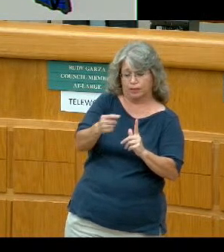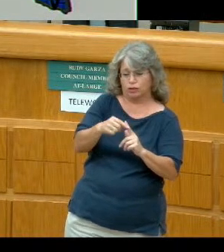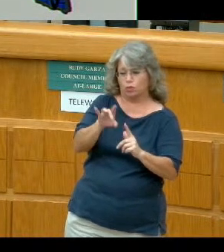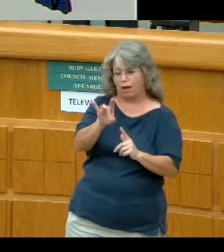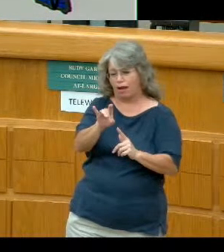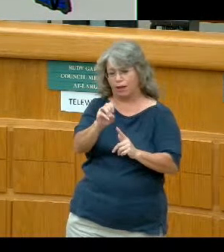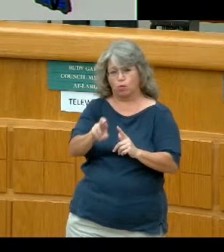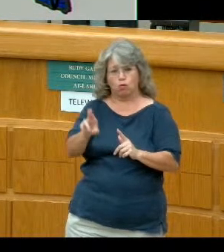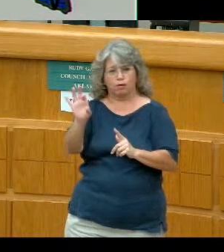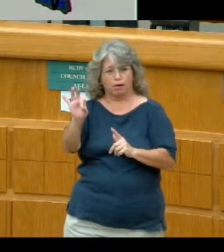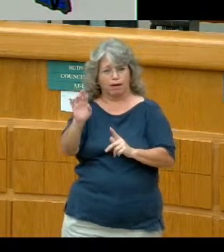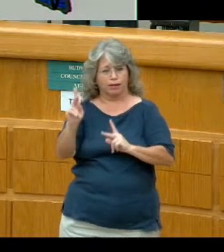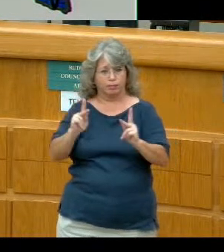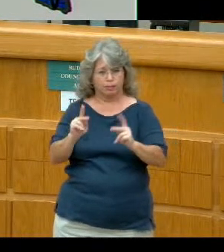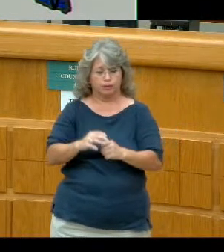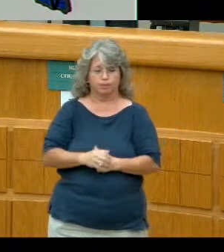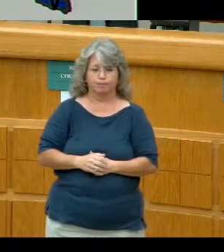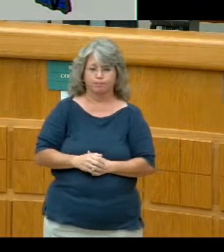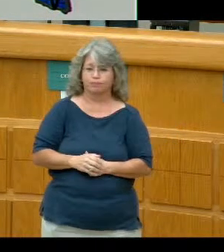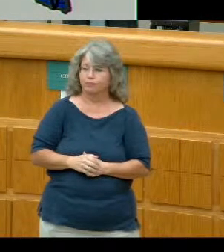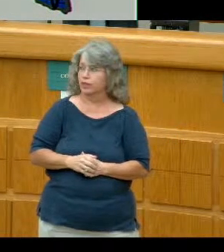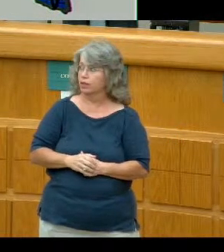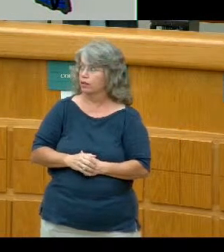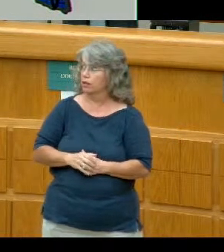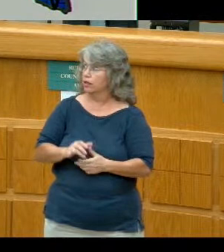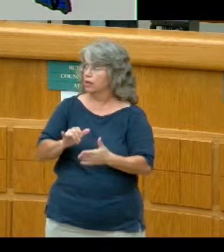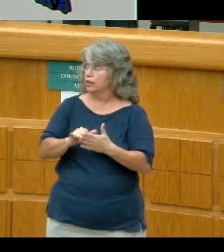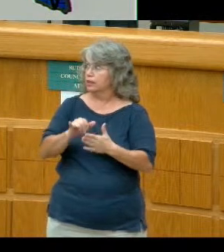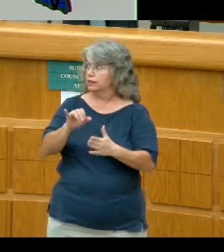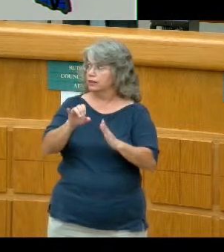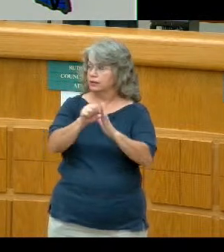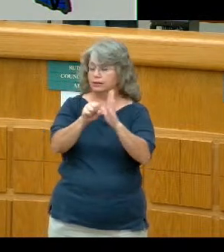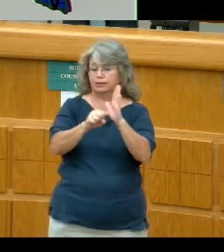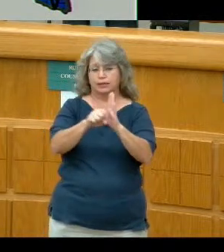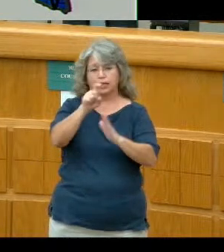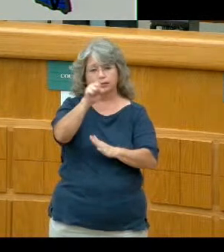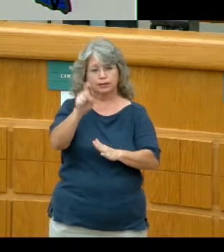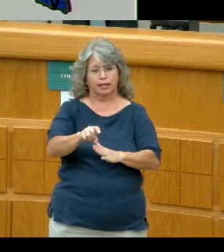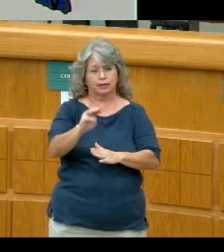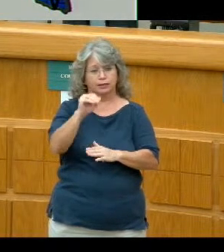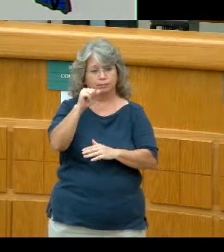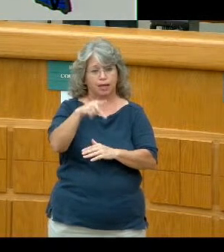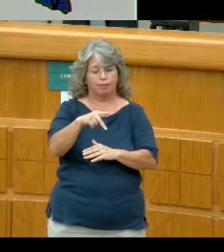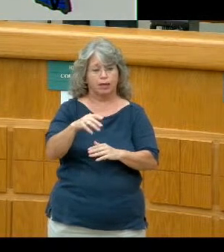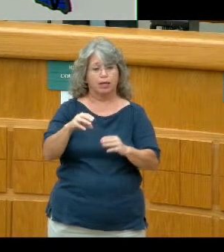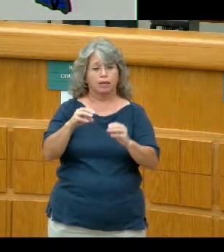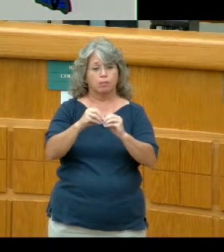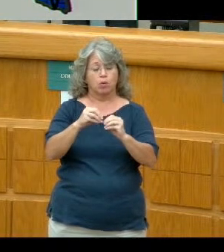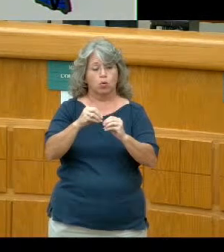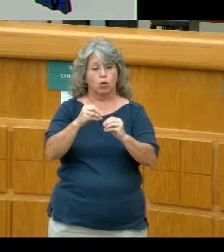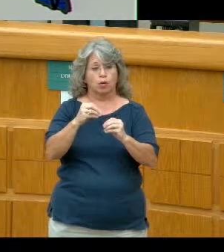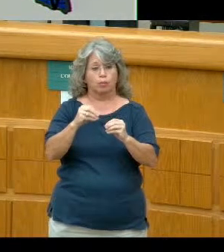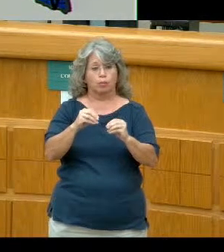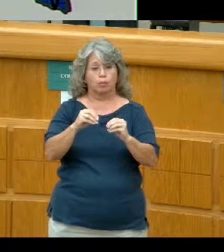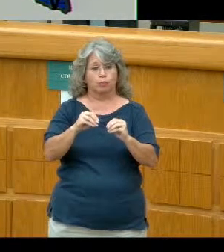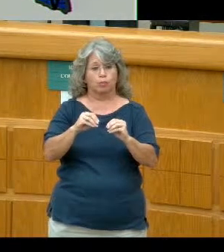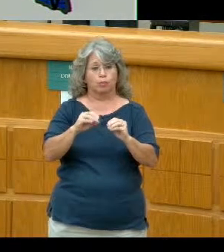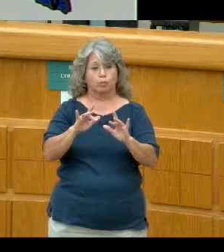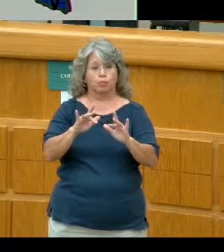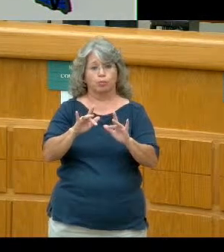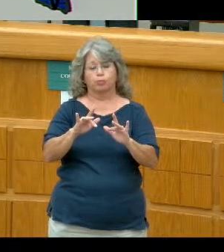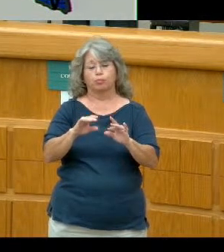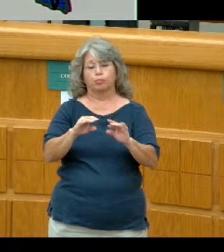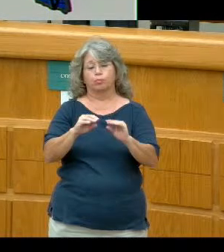of Texas where there is the highest probability of being below 1 for the transmission rate. The brighter the blue, the